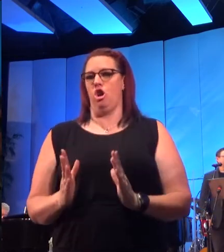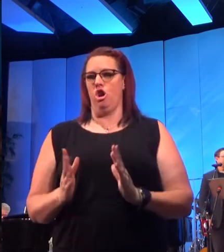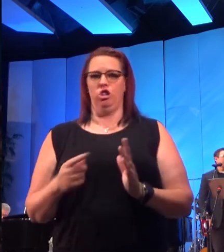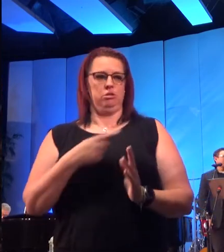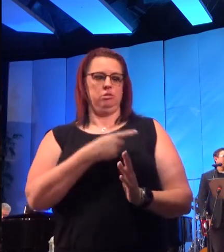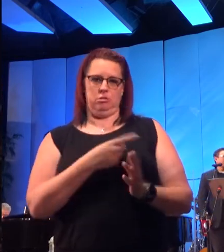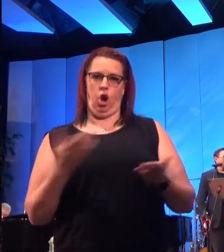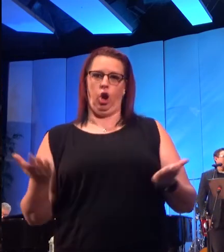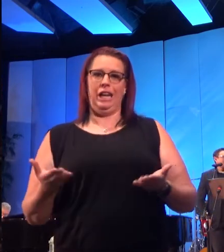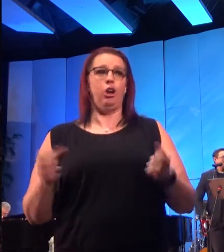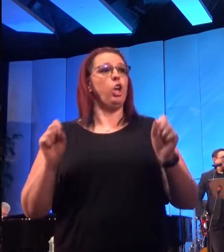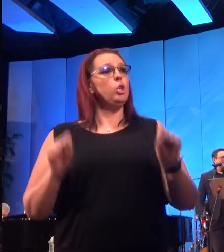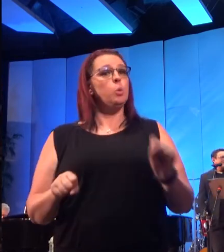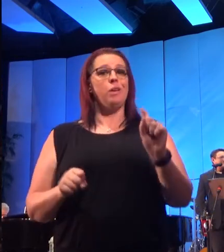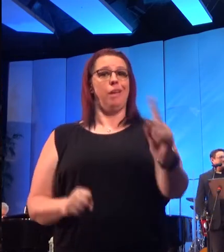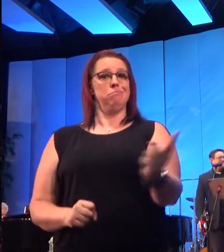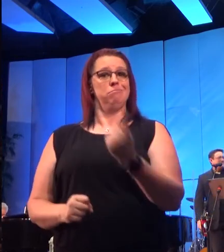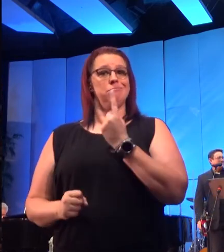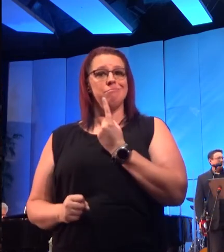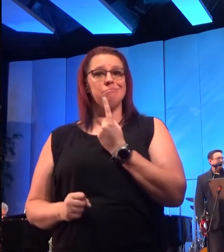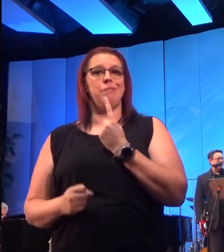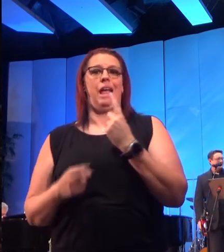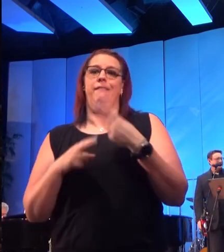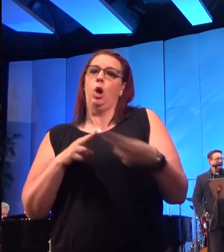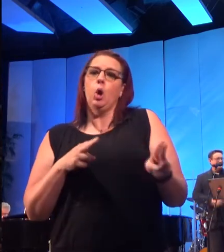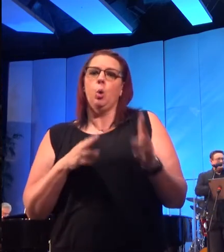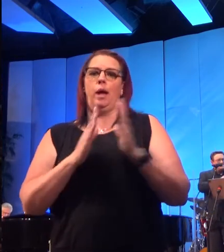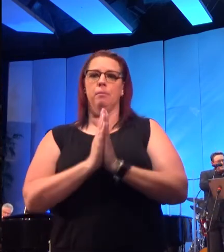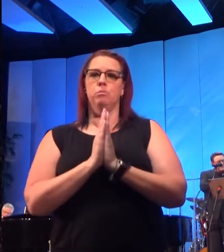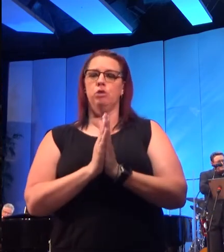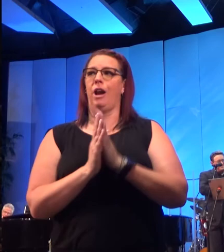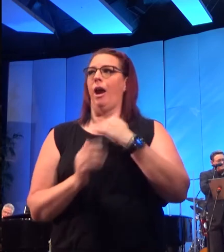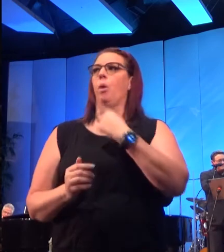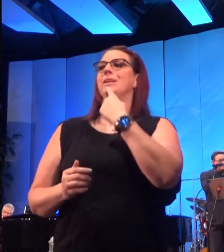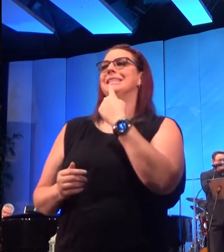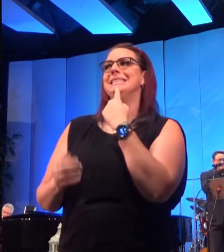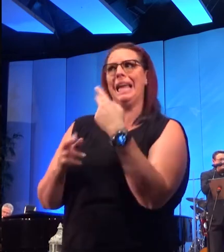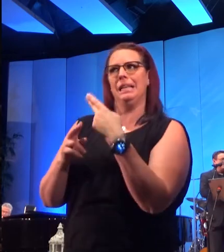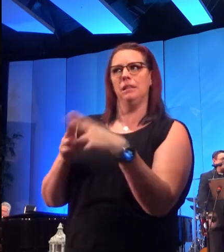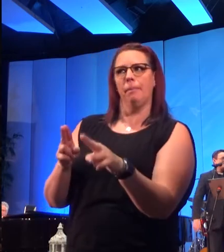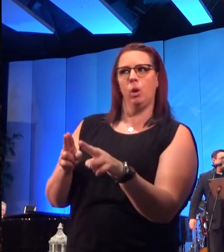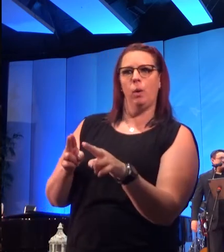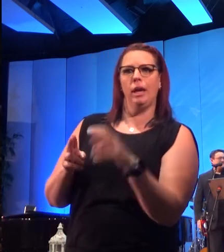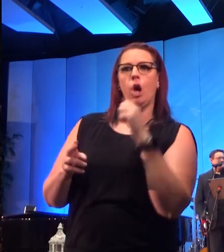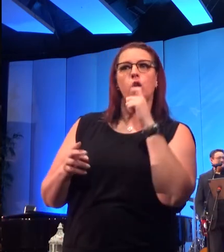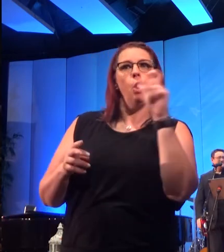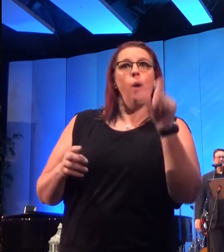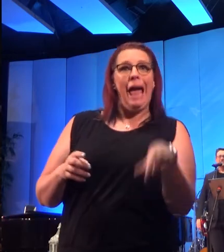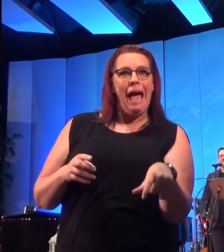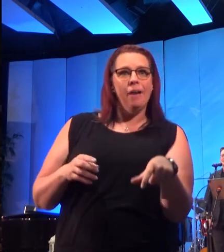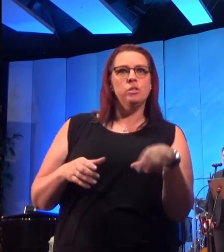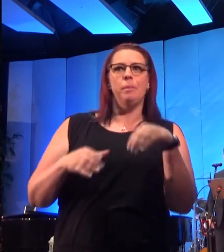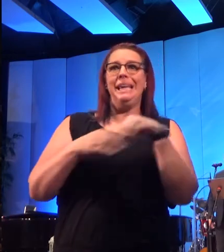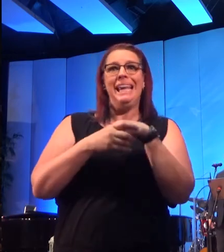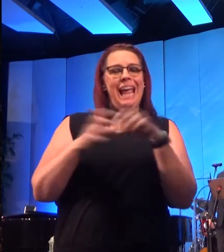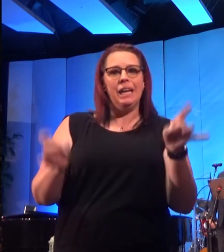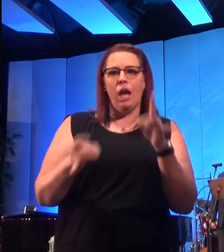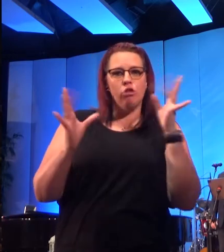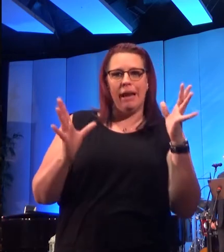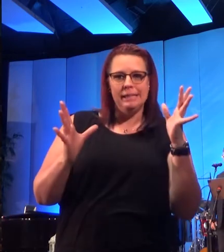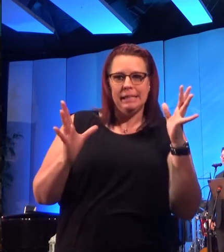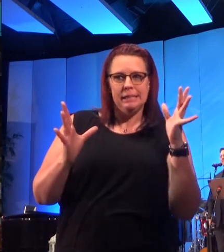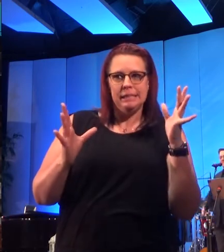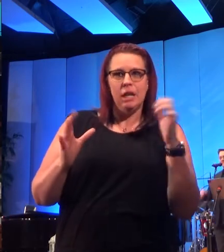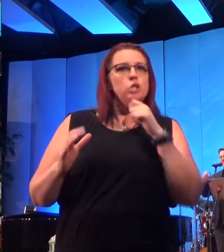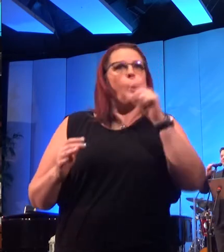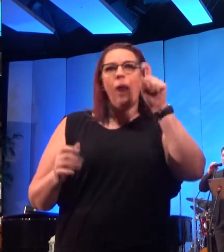come down after service, receive a quick prayer. And I want to say something real quick. You don't have to be in crisis. You don't have